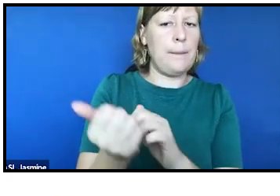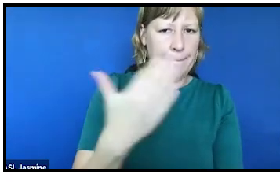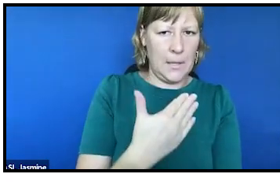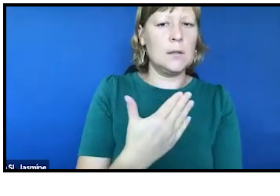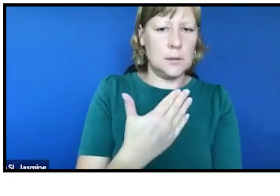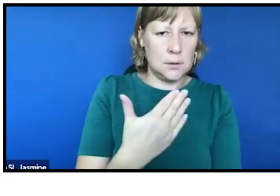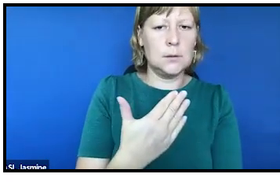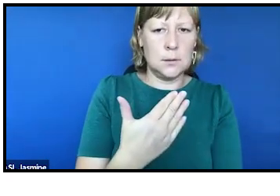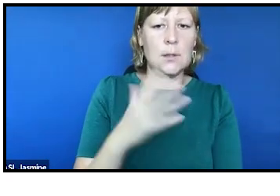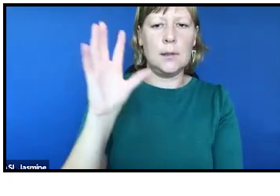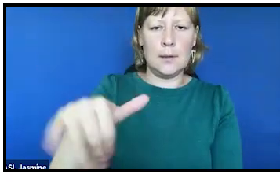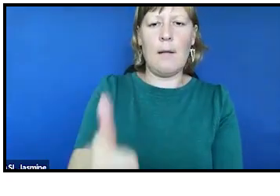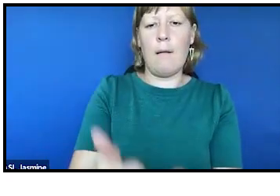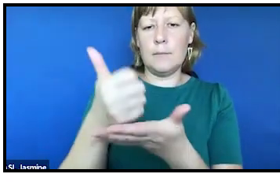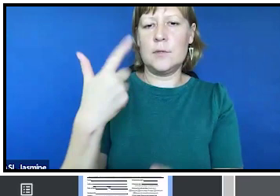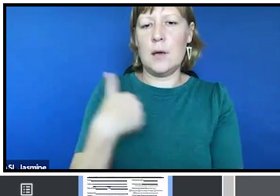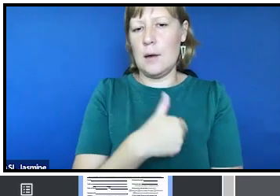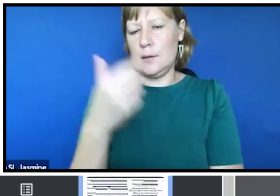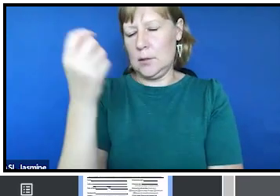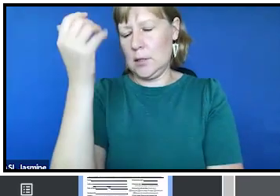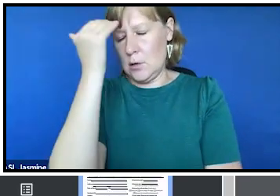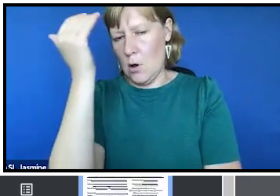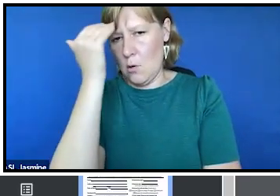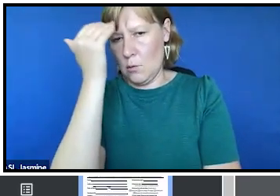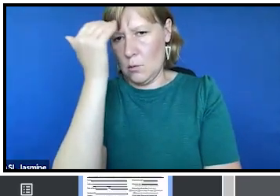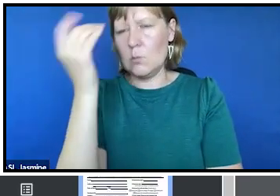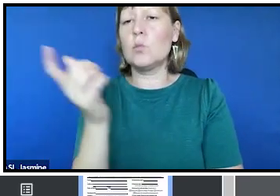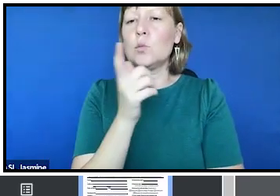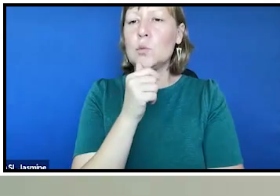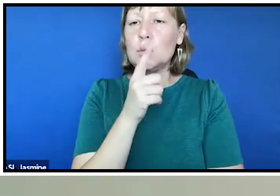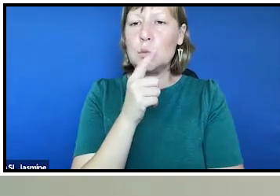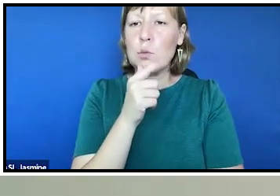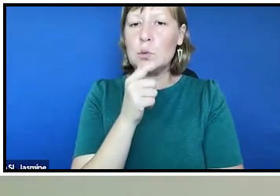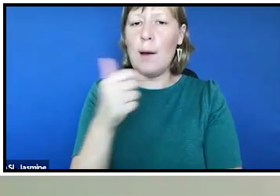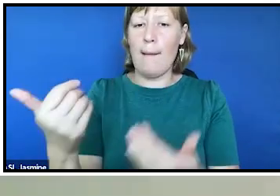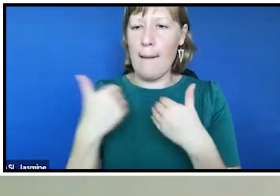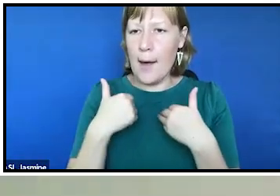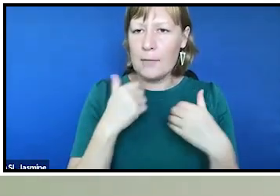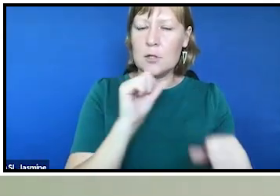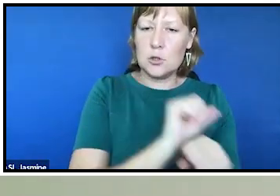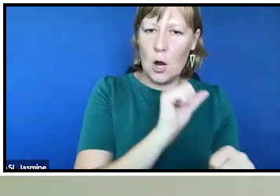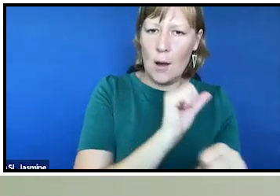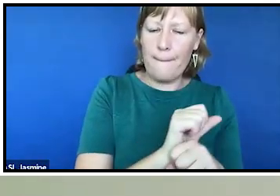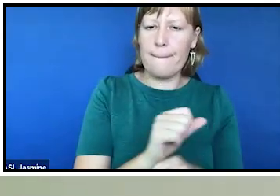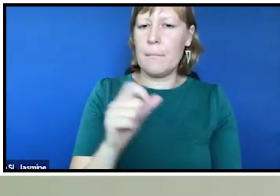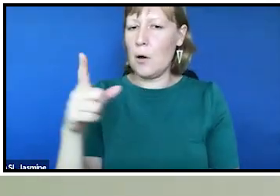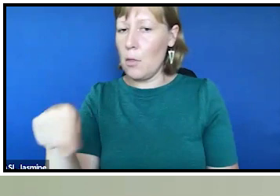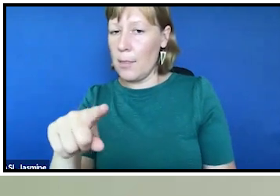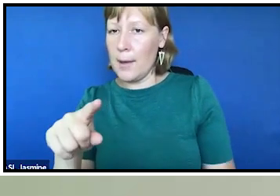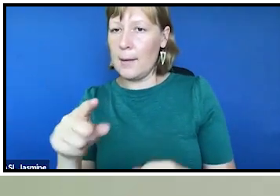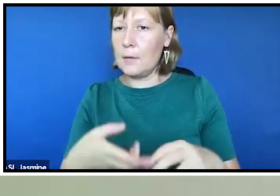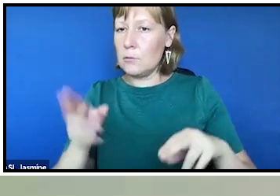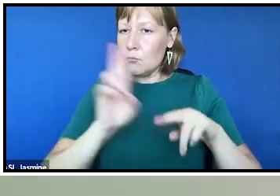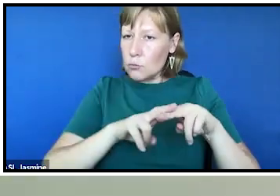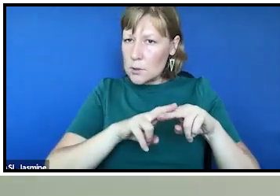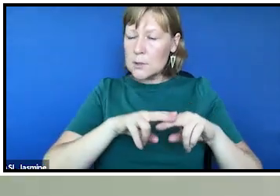That helps us know who in the system, who has jobs, and Yes. are they increasing